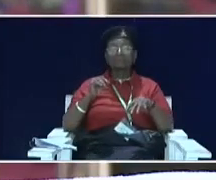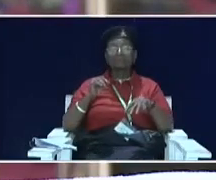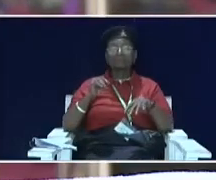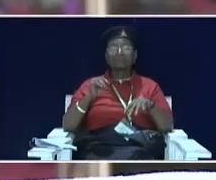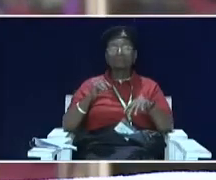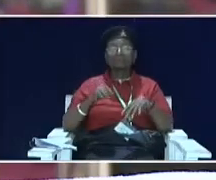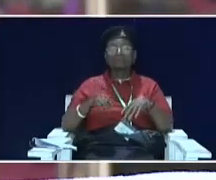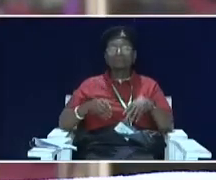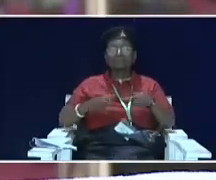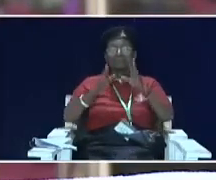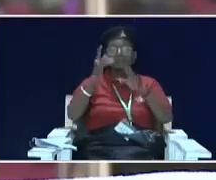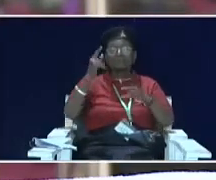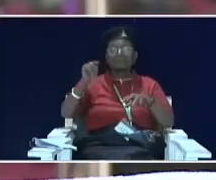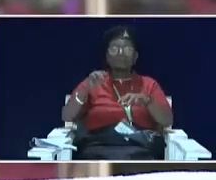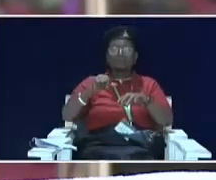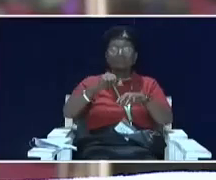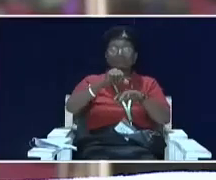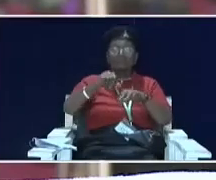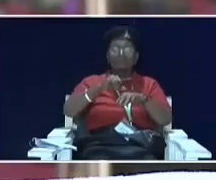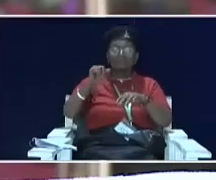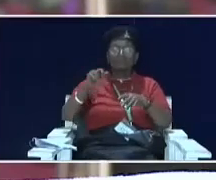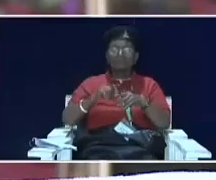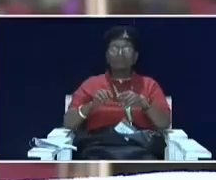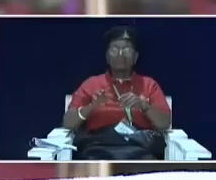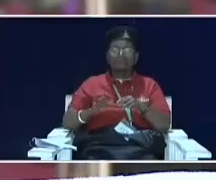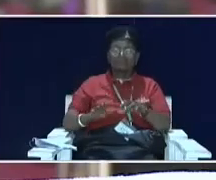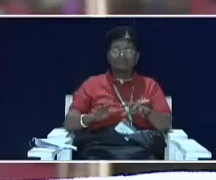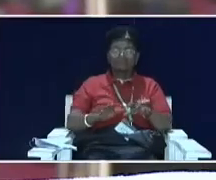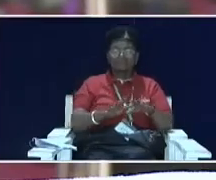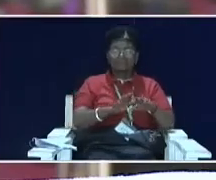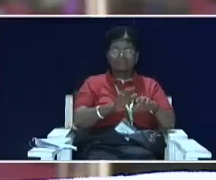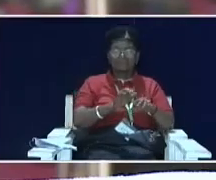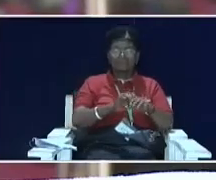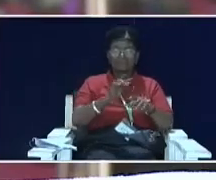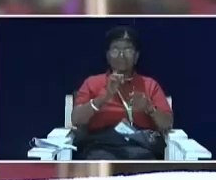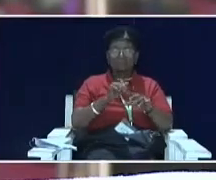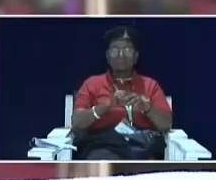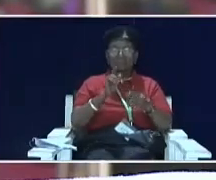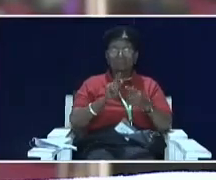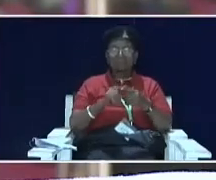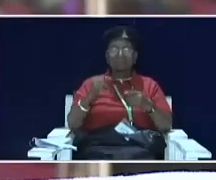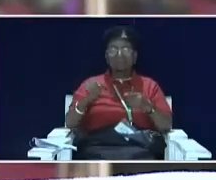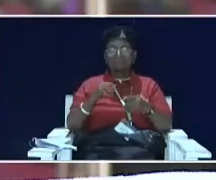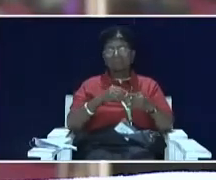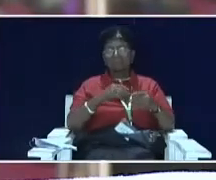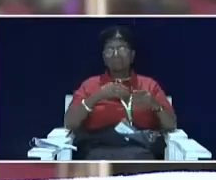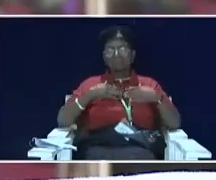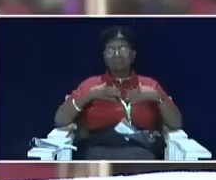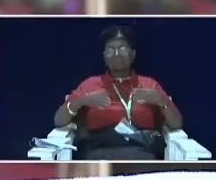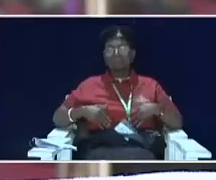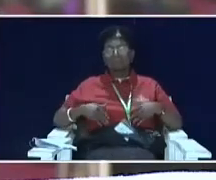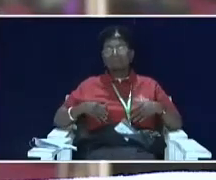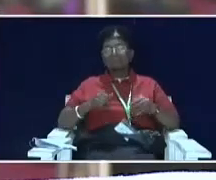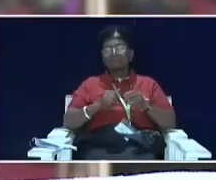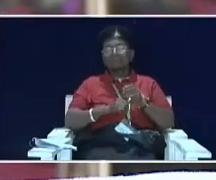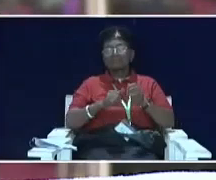Allow the anointing to flow into the body, and everything causing leprosy disappeared.